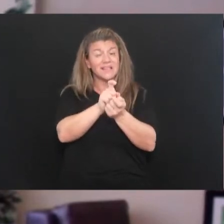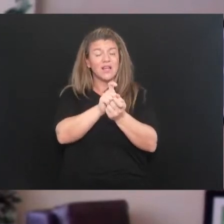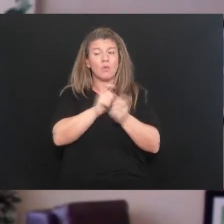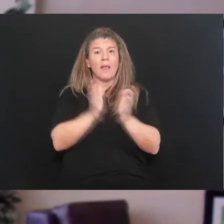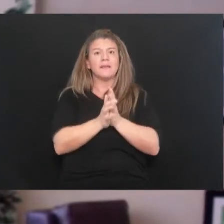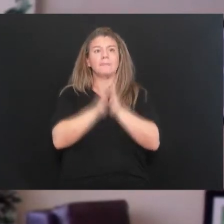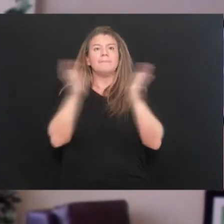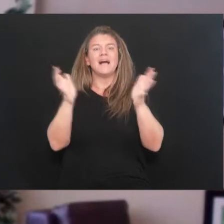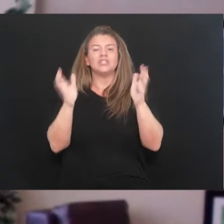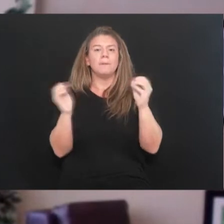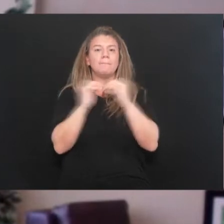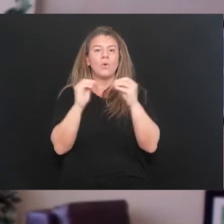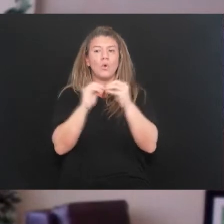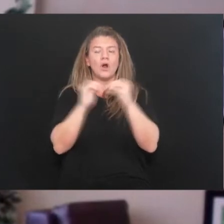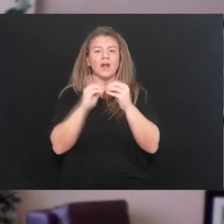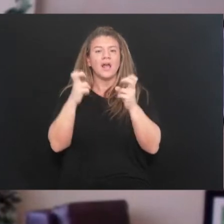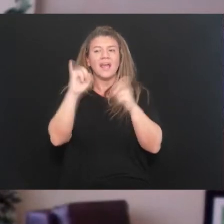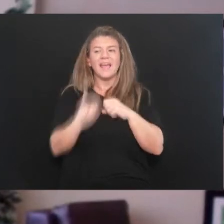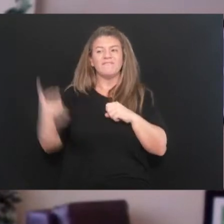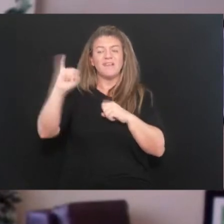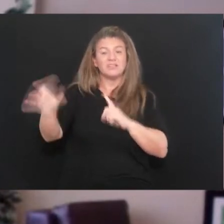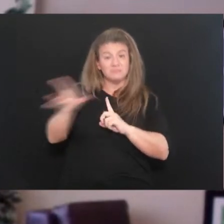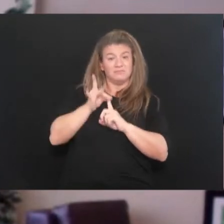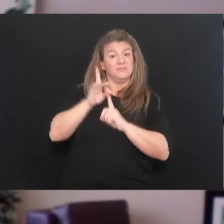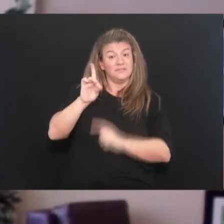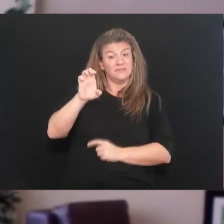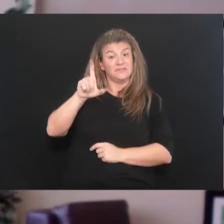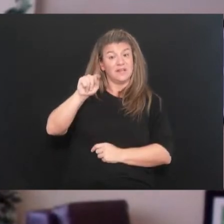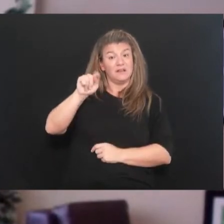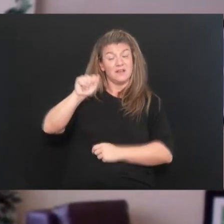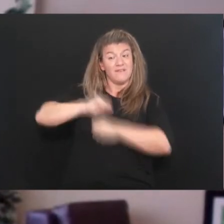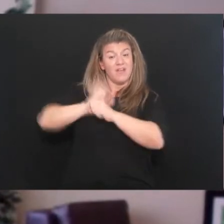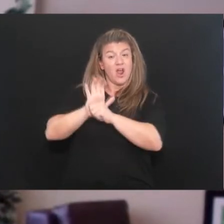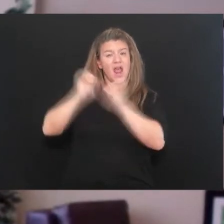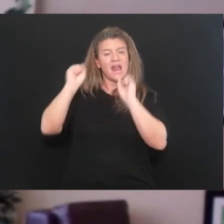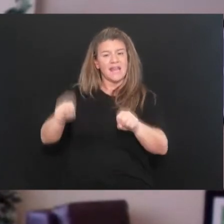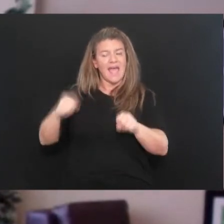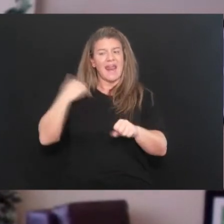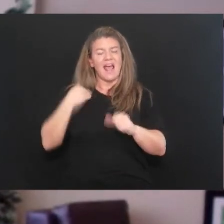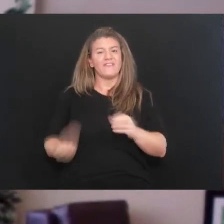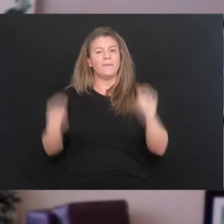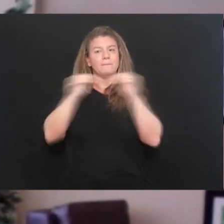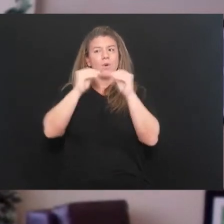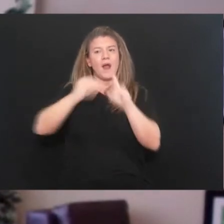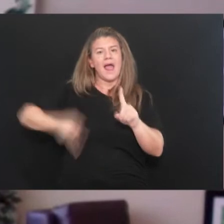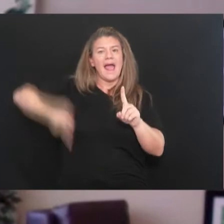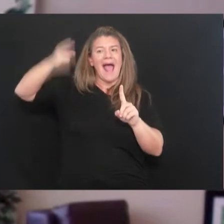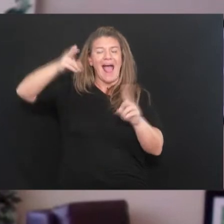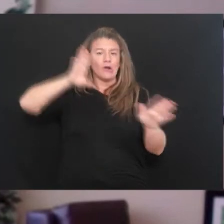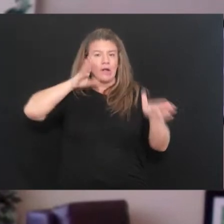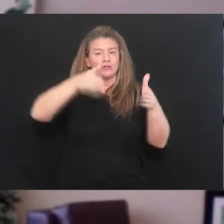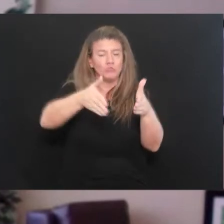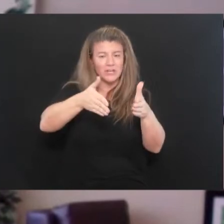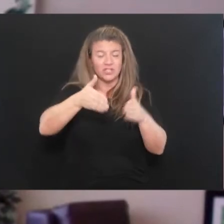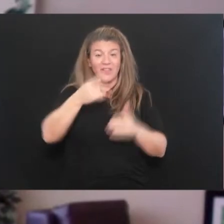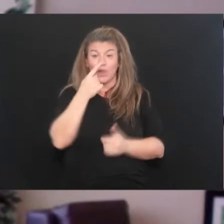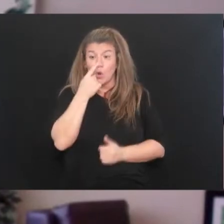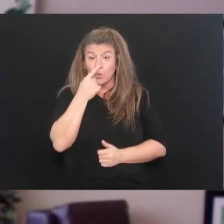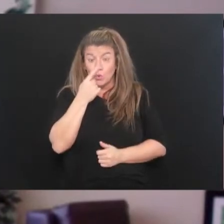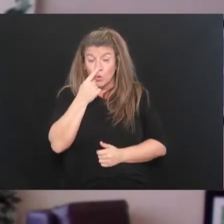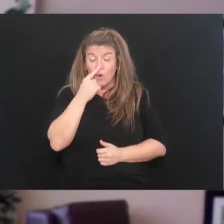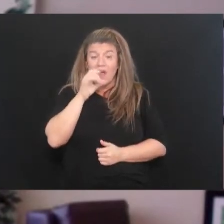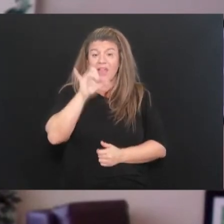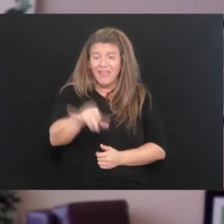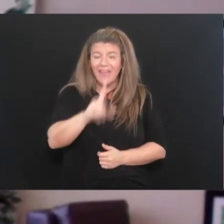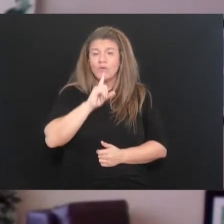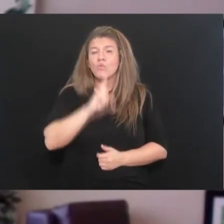much more infectious Delta variant that can end up in much higher concentrations in the nose, that the